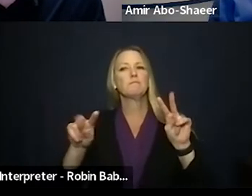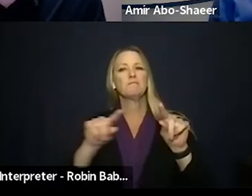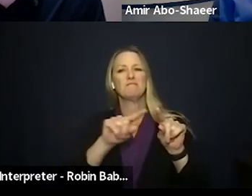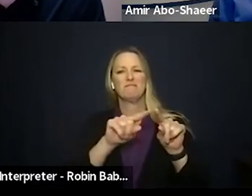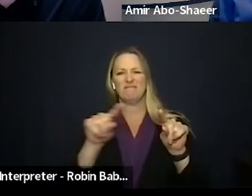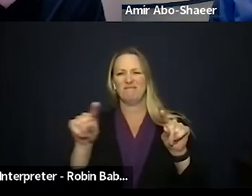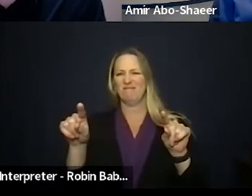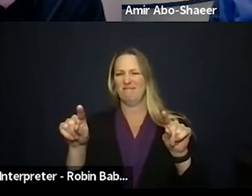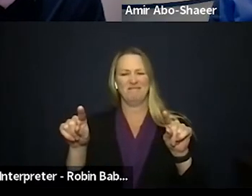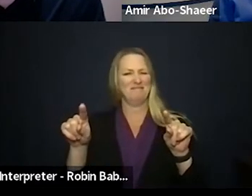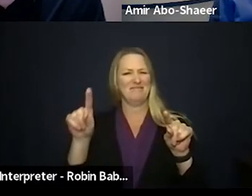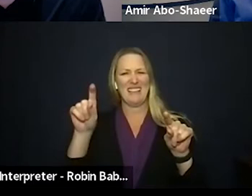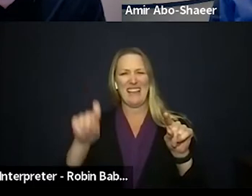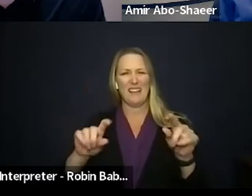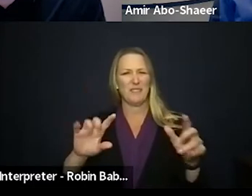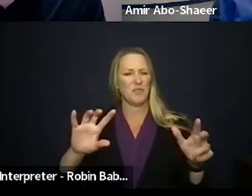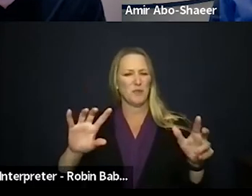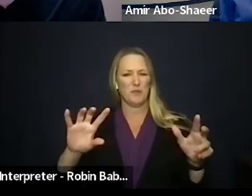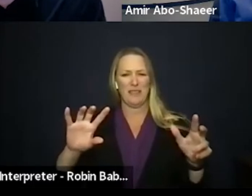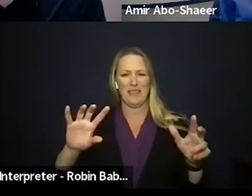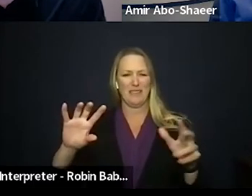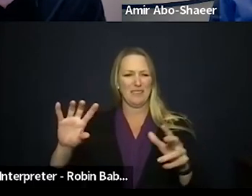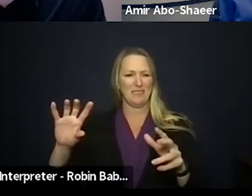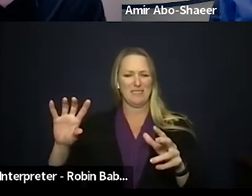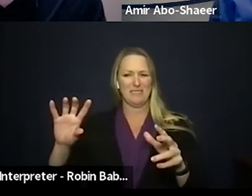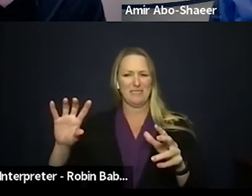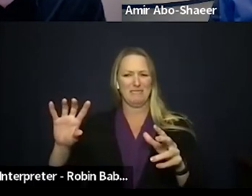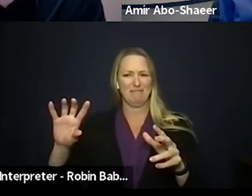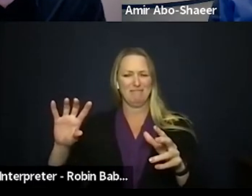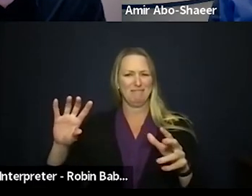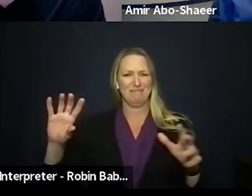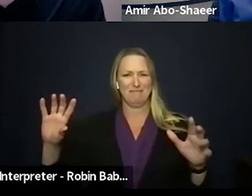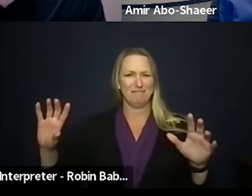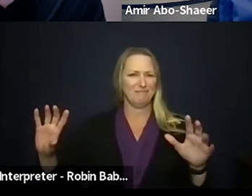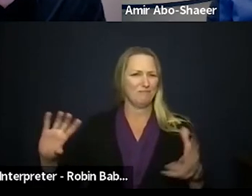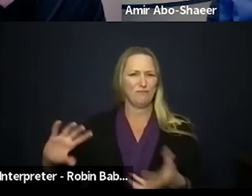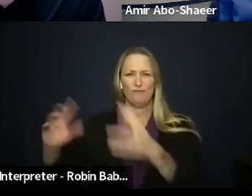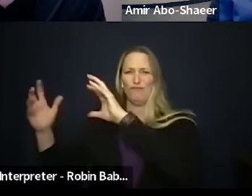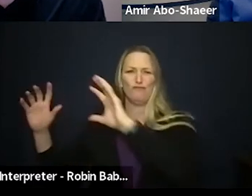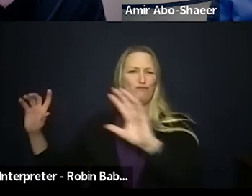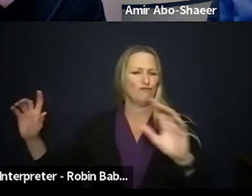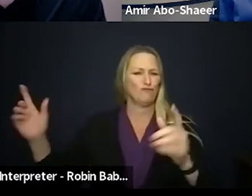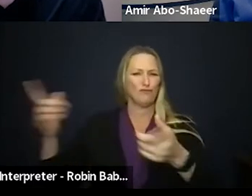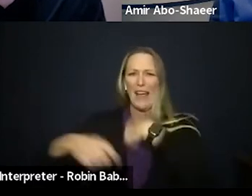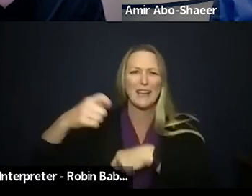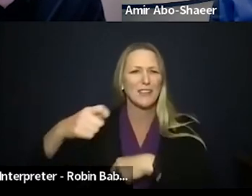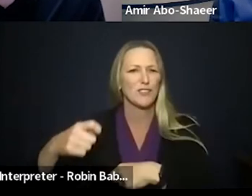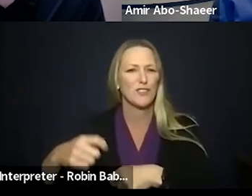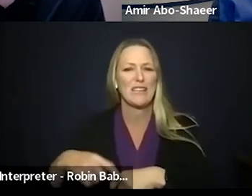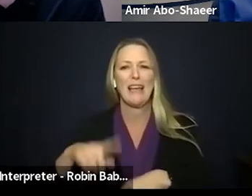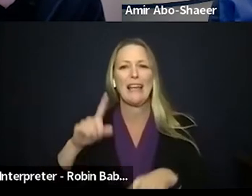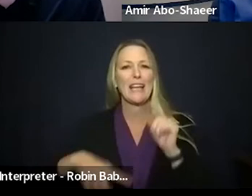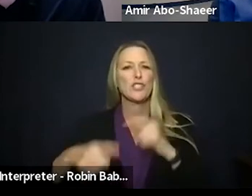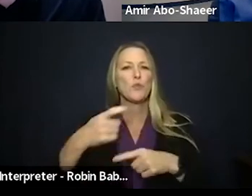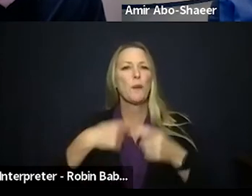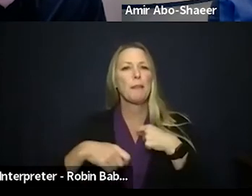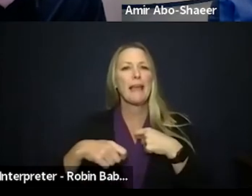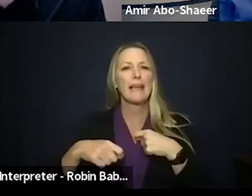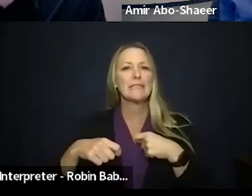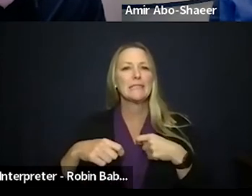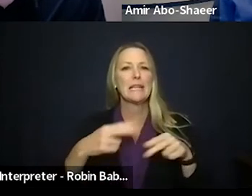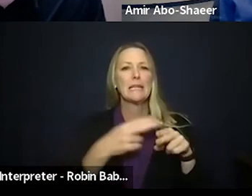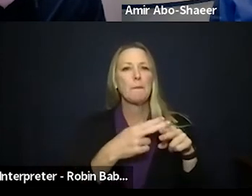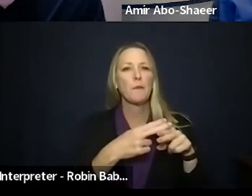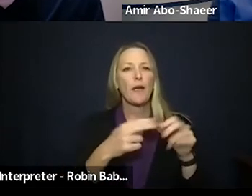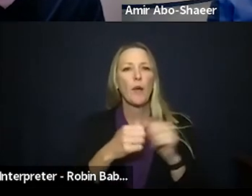be something else we can do other than replacing portables with portables um and that was the plan ultimately the money there wasn't enough money and it was just like